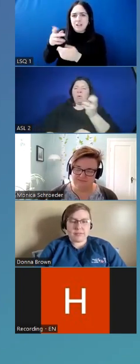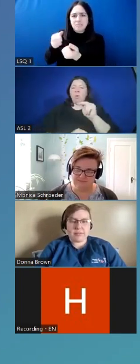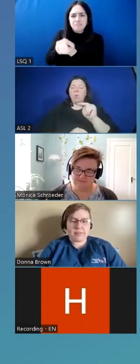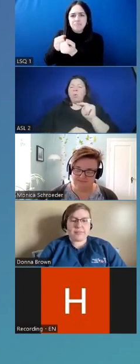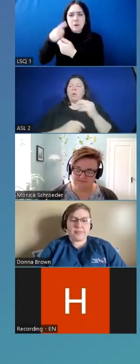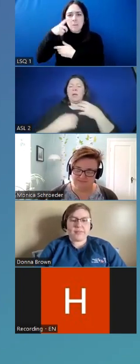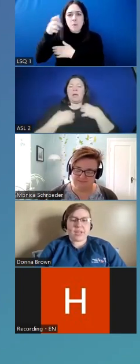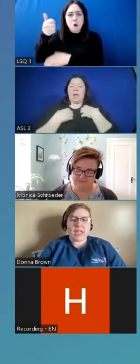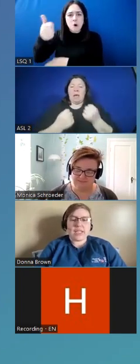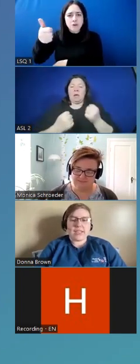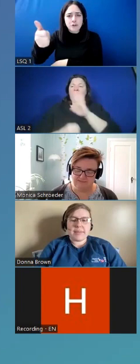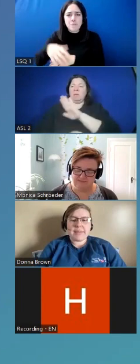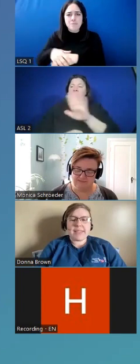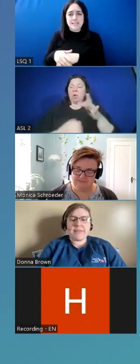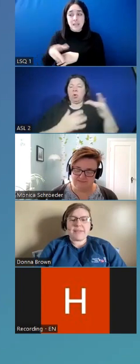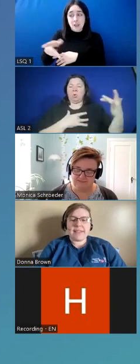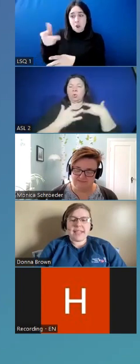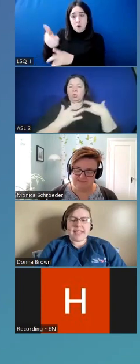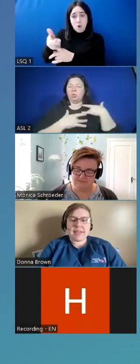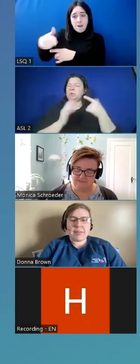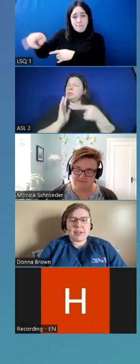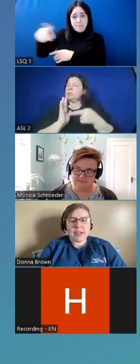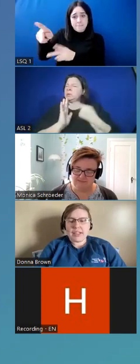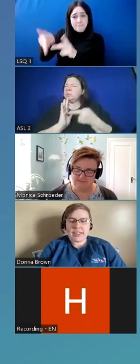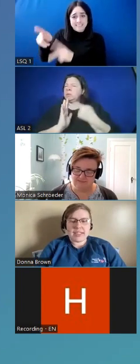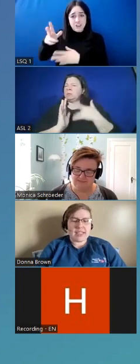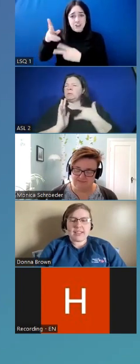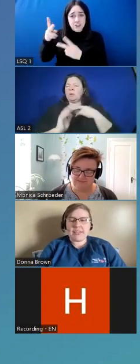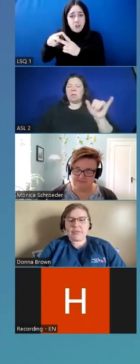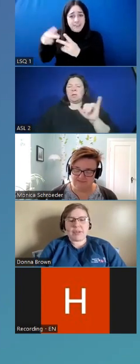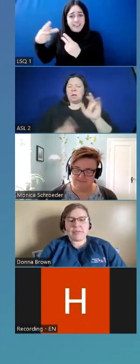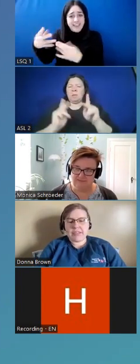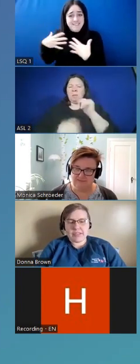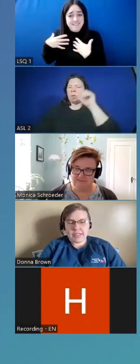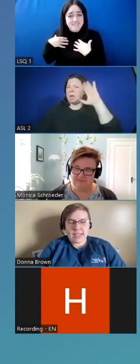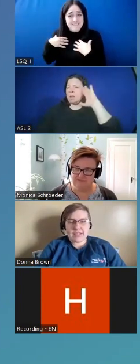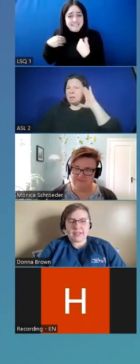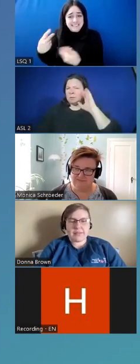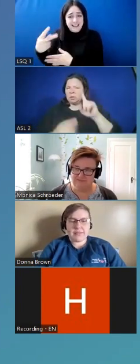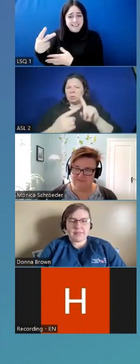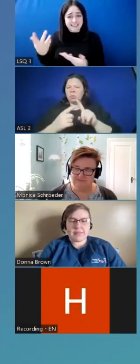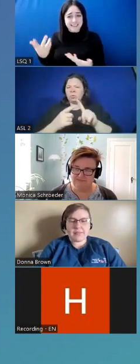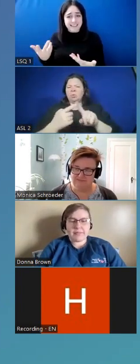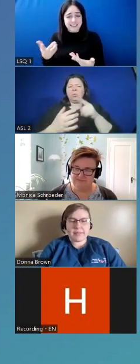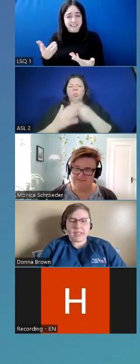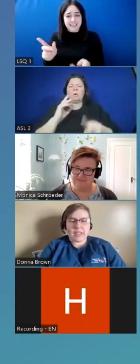concerns. Sometimes it feels like people are not listening to what we are saying.